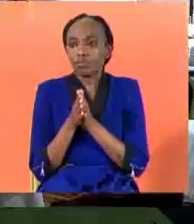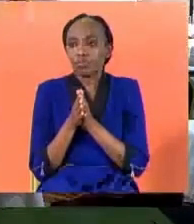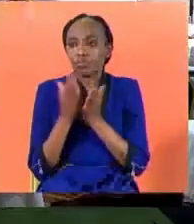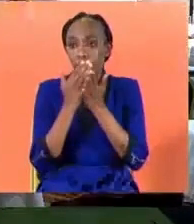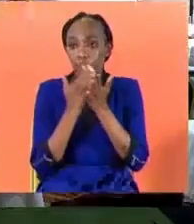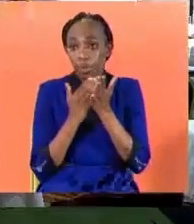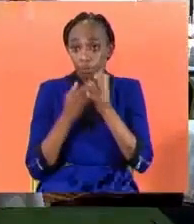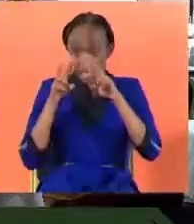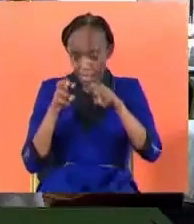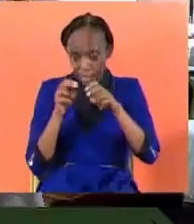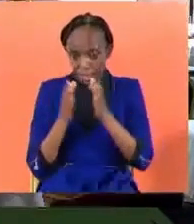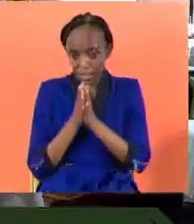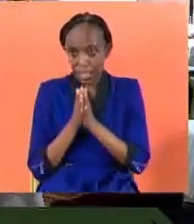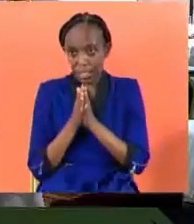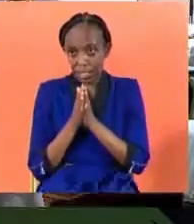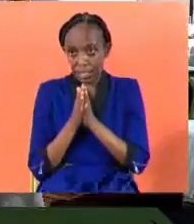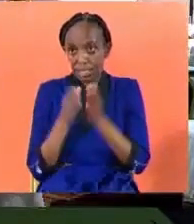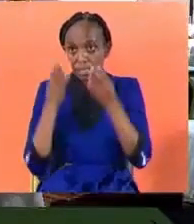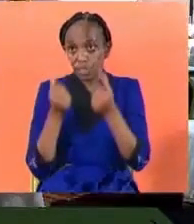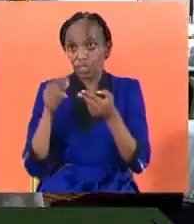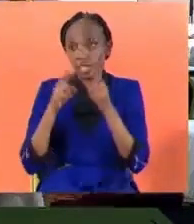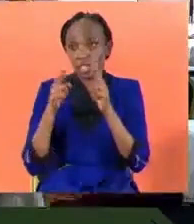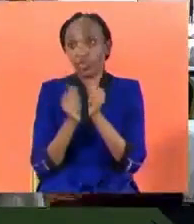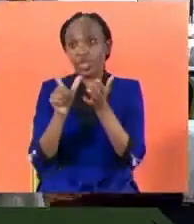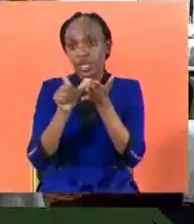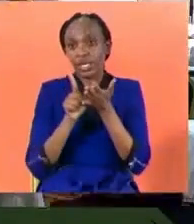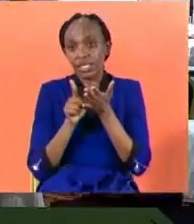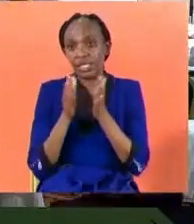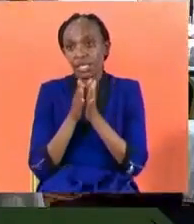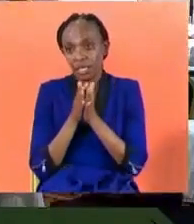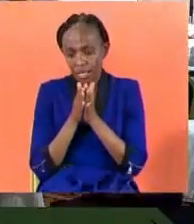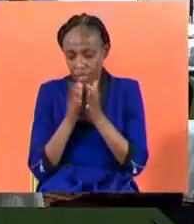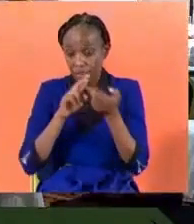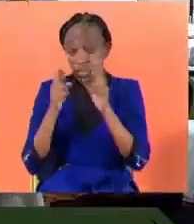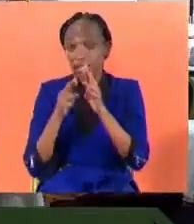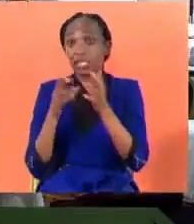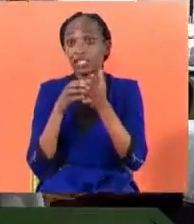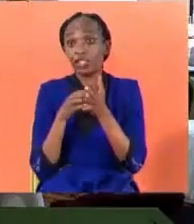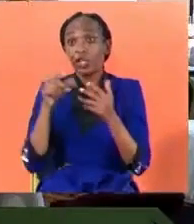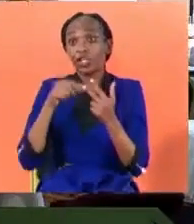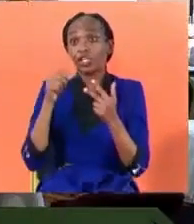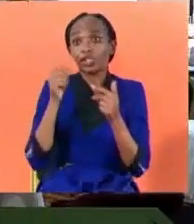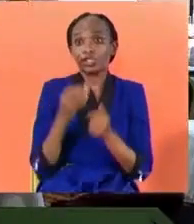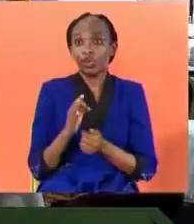Programs, analysis, and stories in relation with debt and related issues. The choice